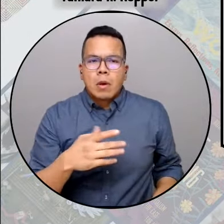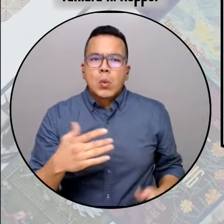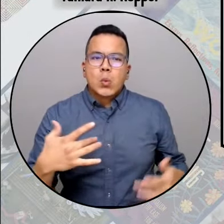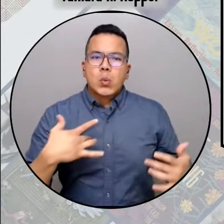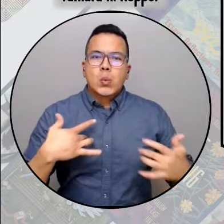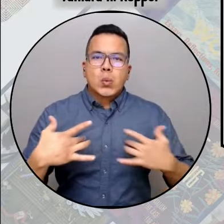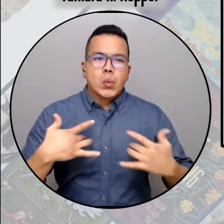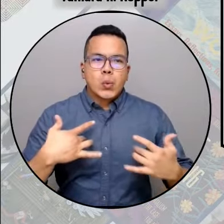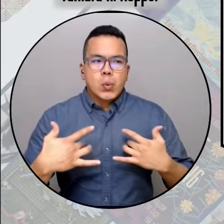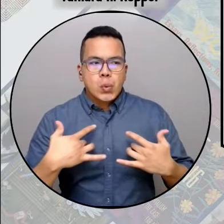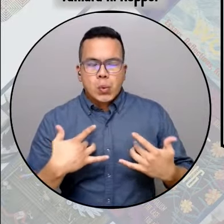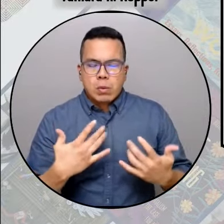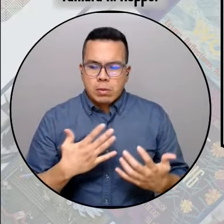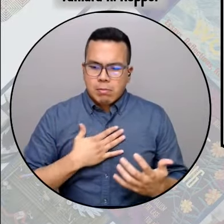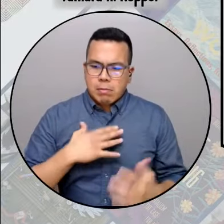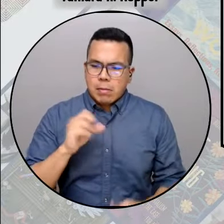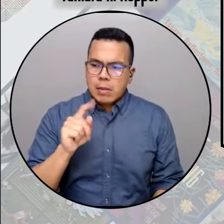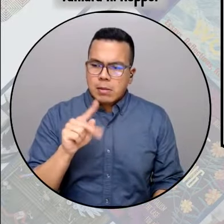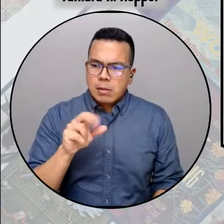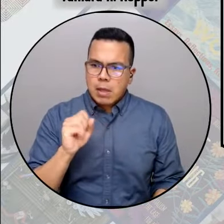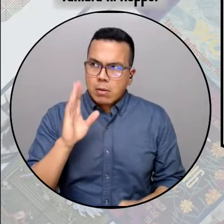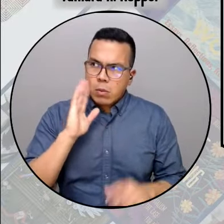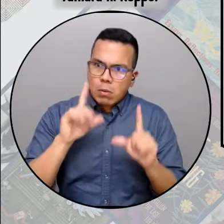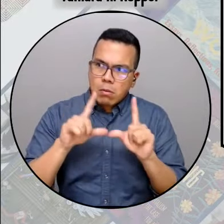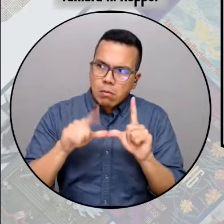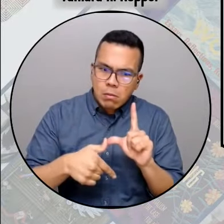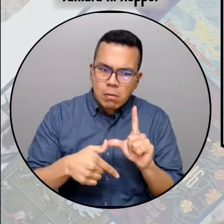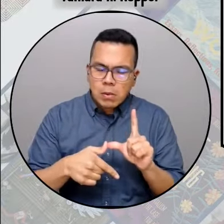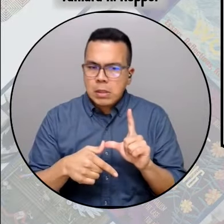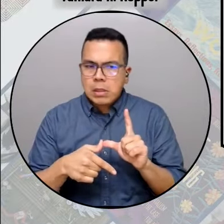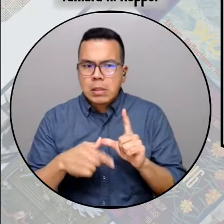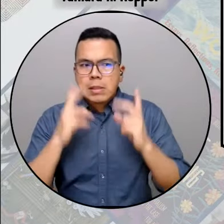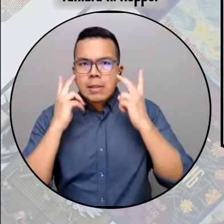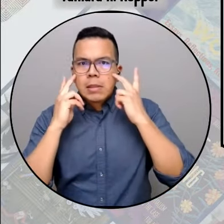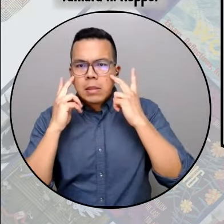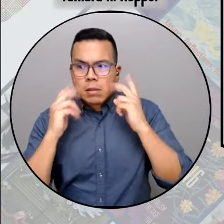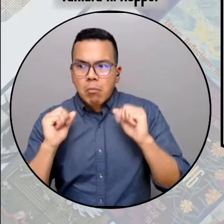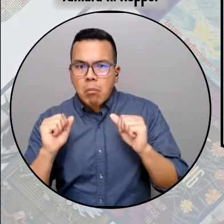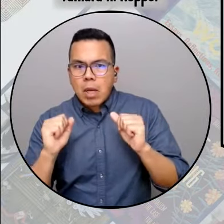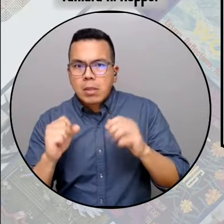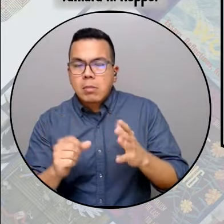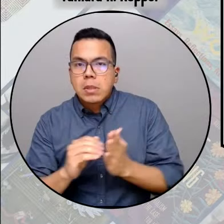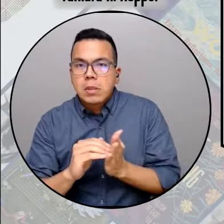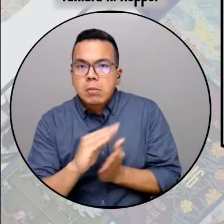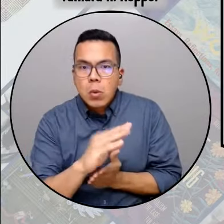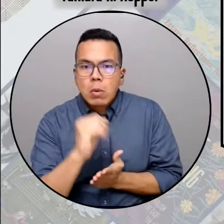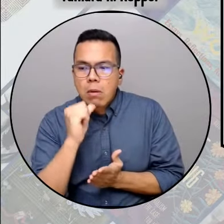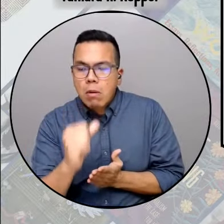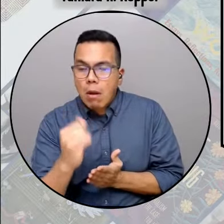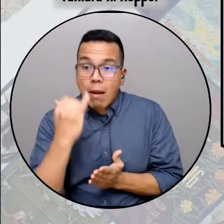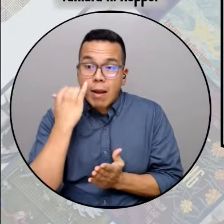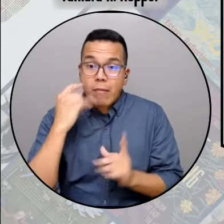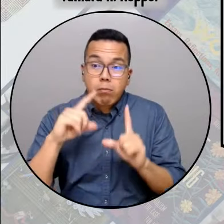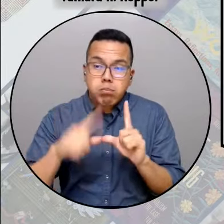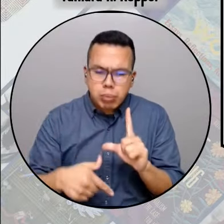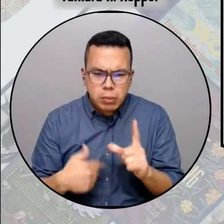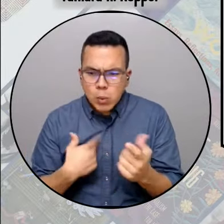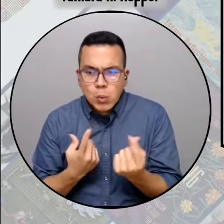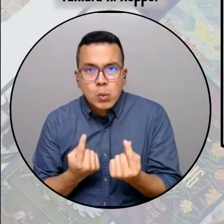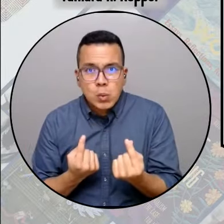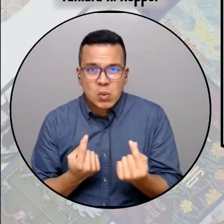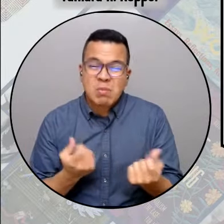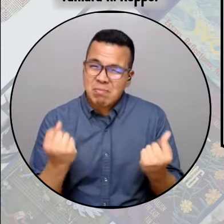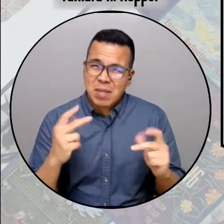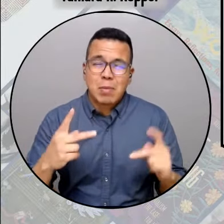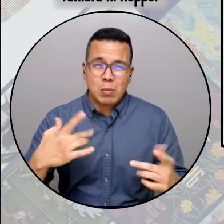about their status being revoked and being possibly deported, right, is if they lose TPS status.